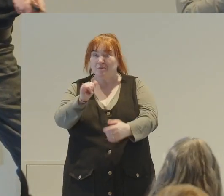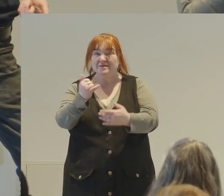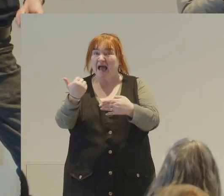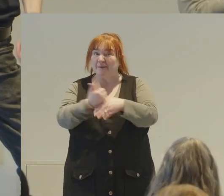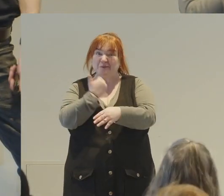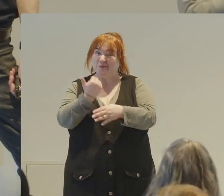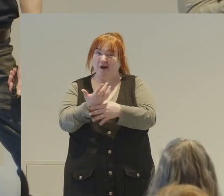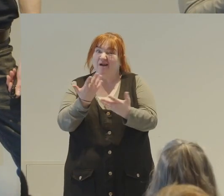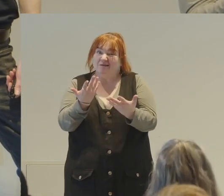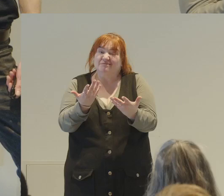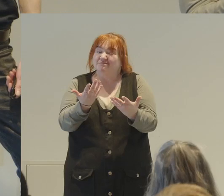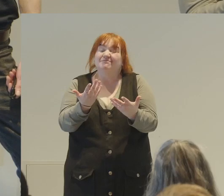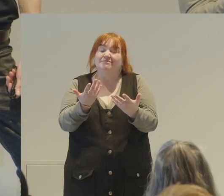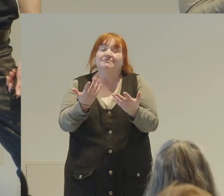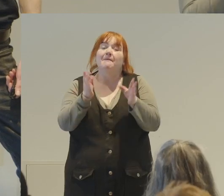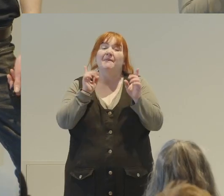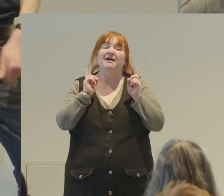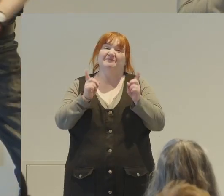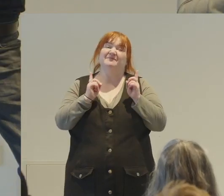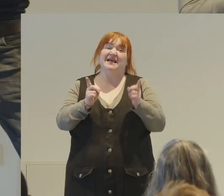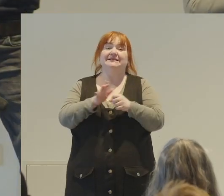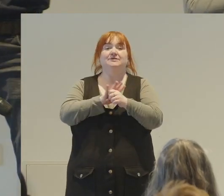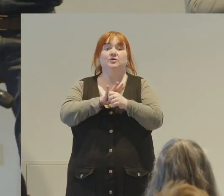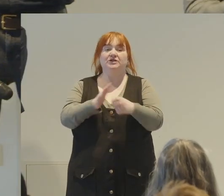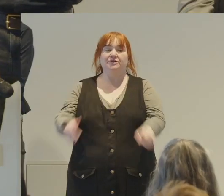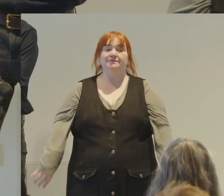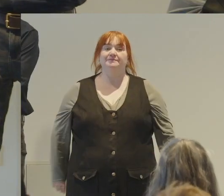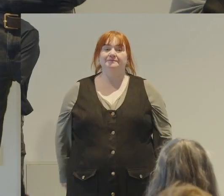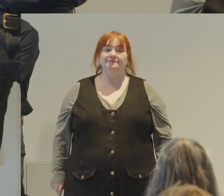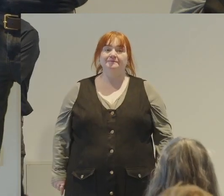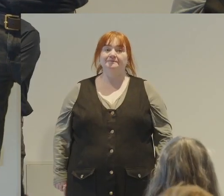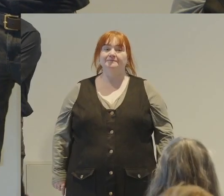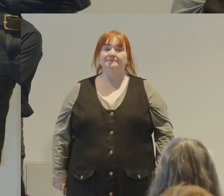suppose that's what I do in that situation.